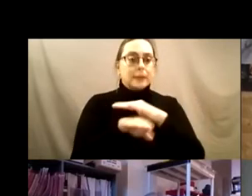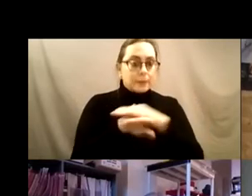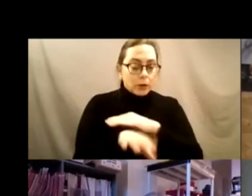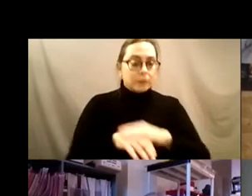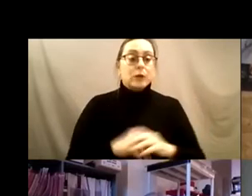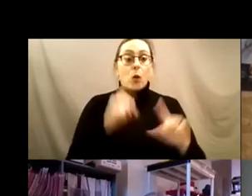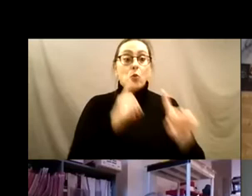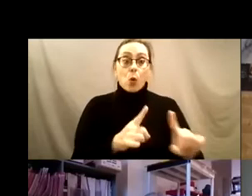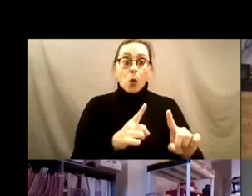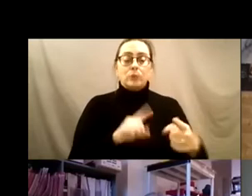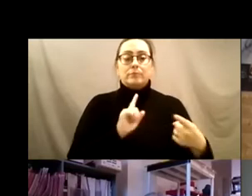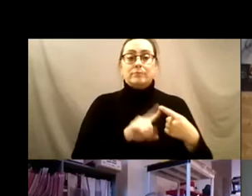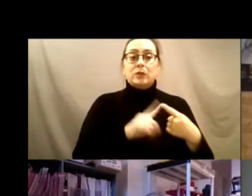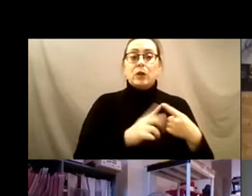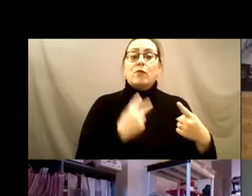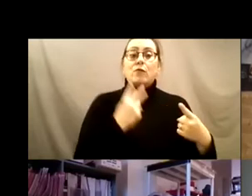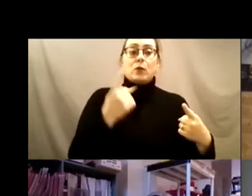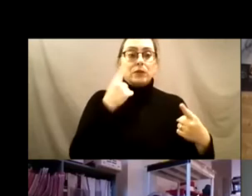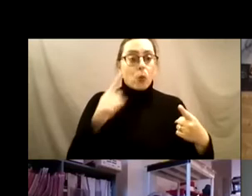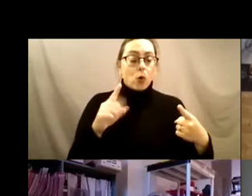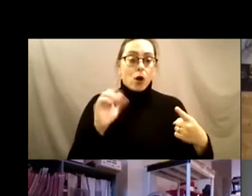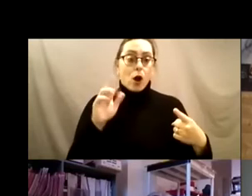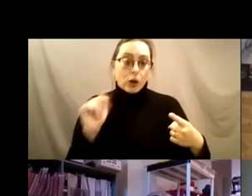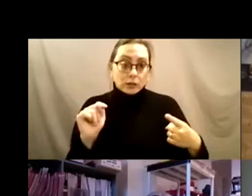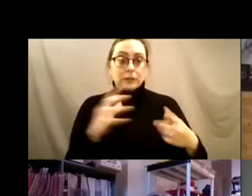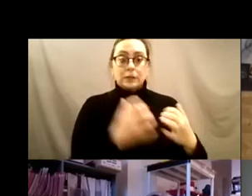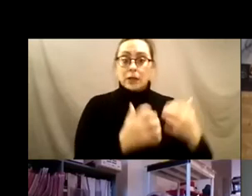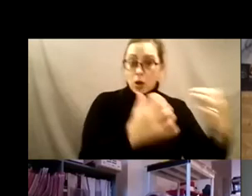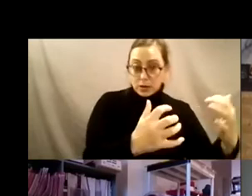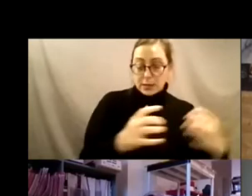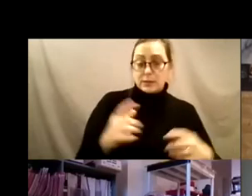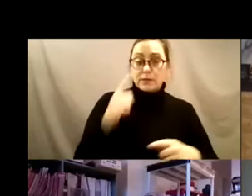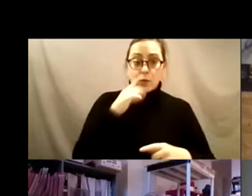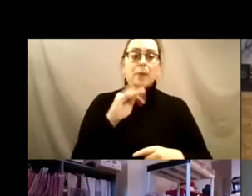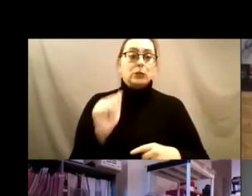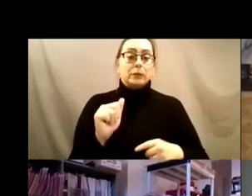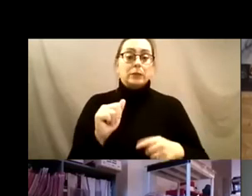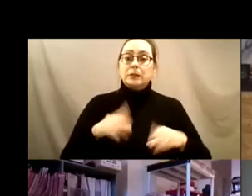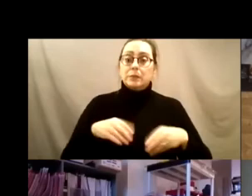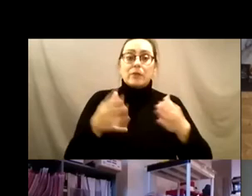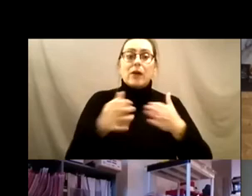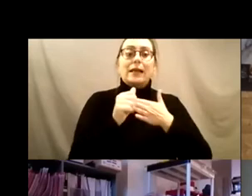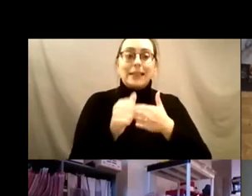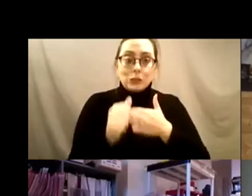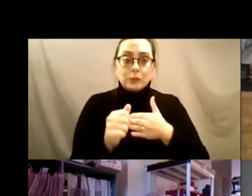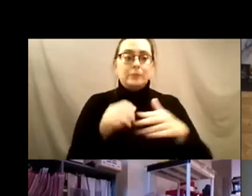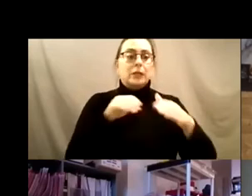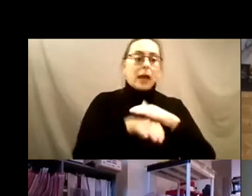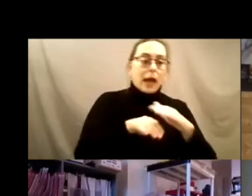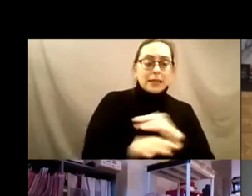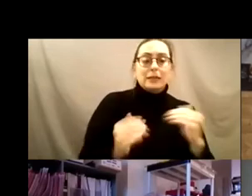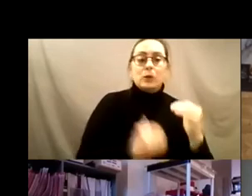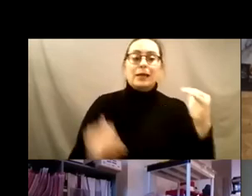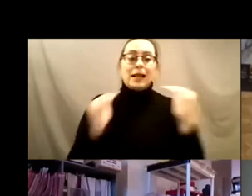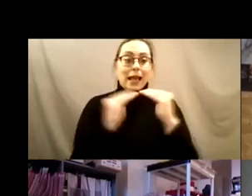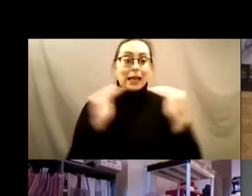to be the voice for artists and audiences with disabilities in Manitoba, to bring leadership on access and equity issues that